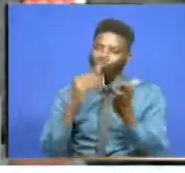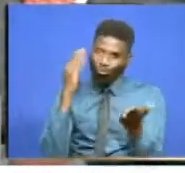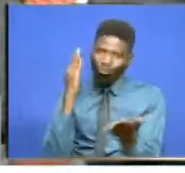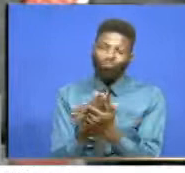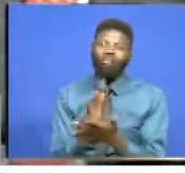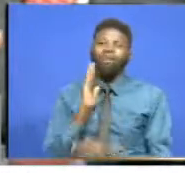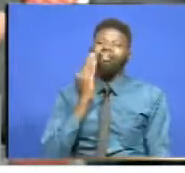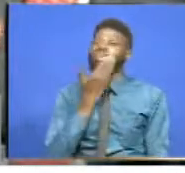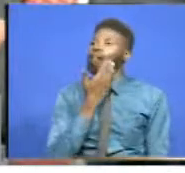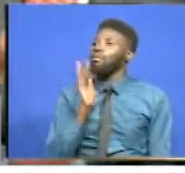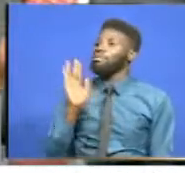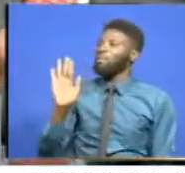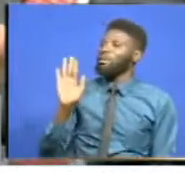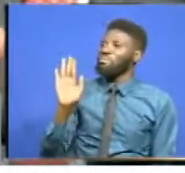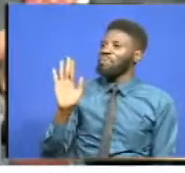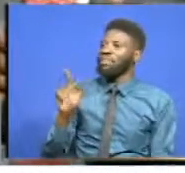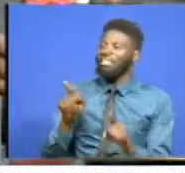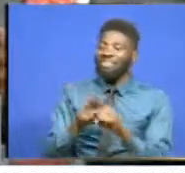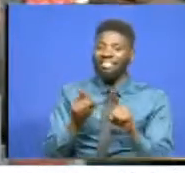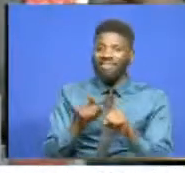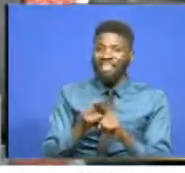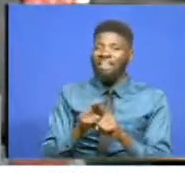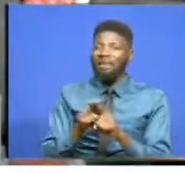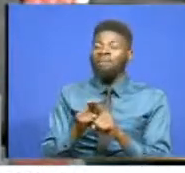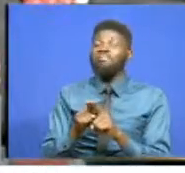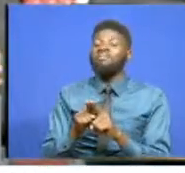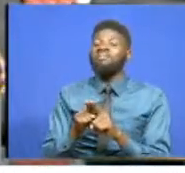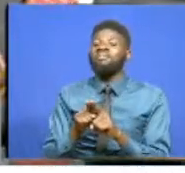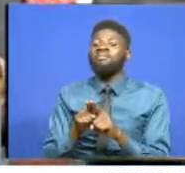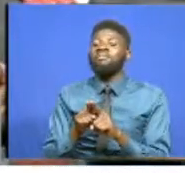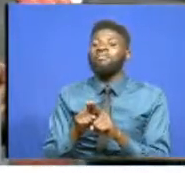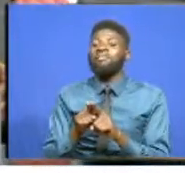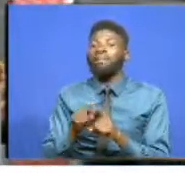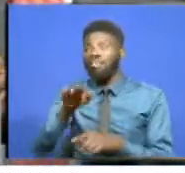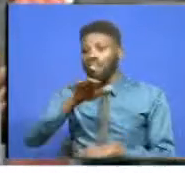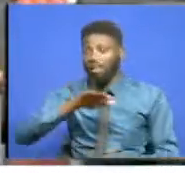seeing faults in one another. And in political